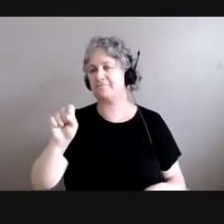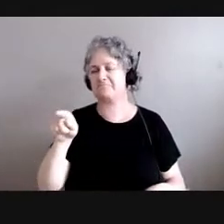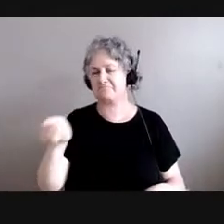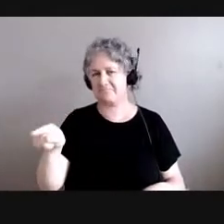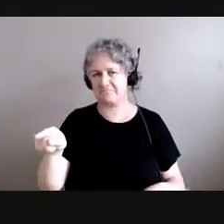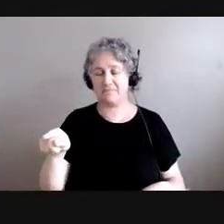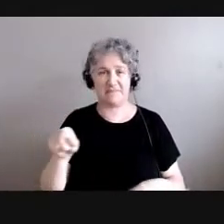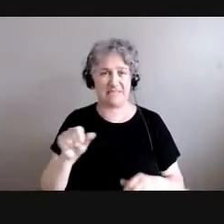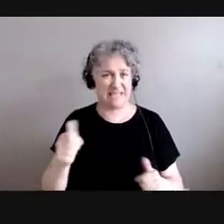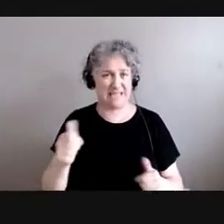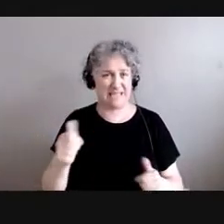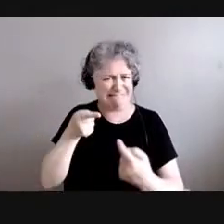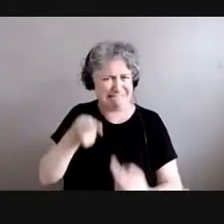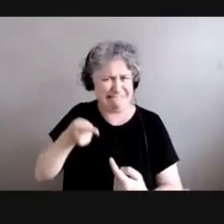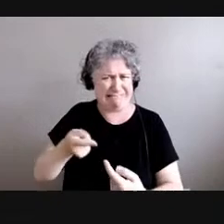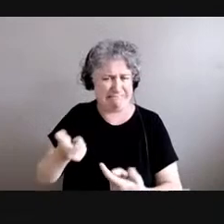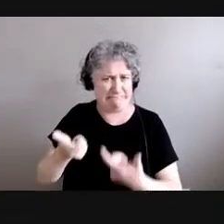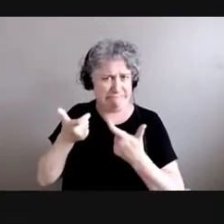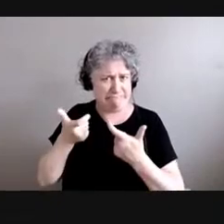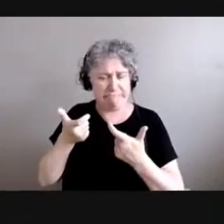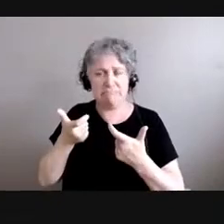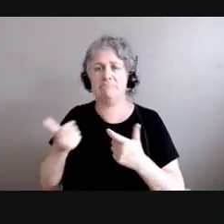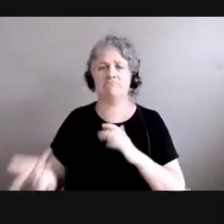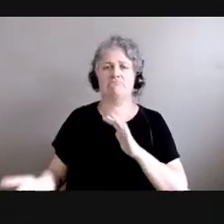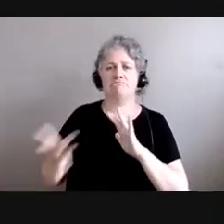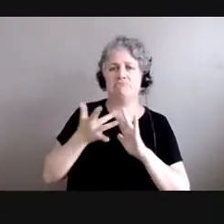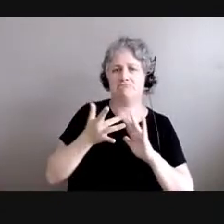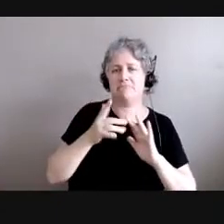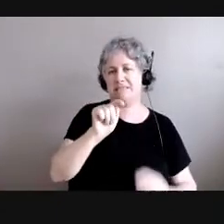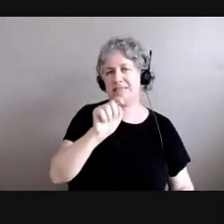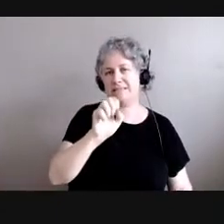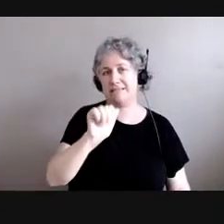run into any difficulties, please reach out to us at